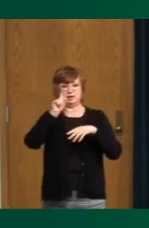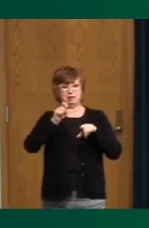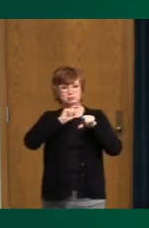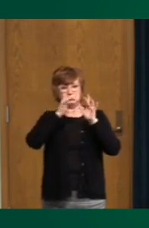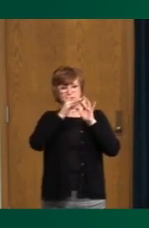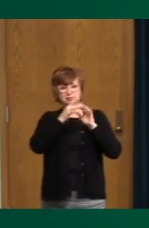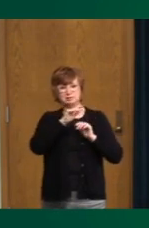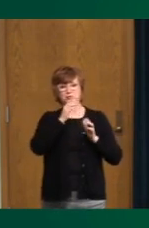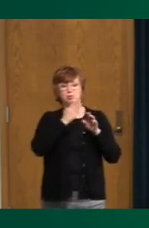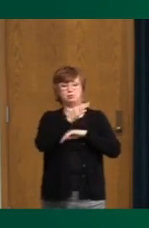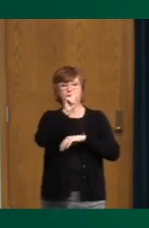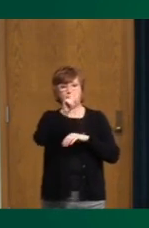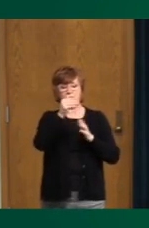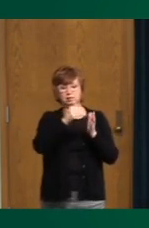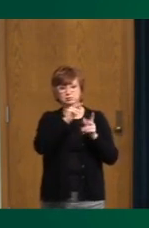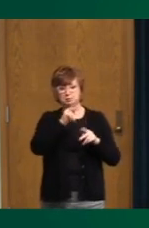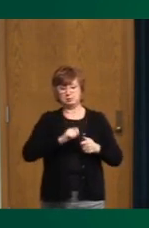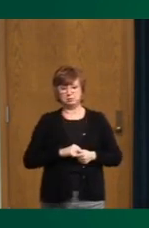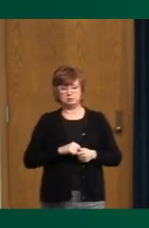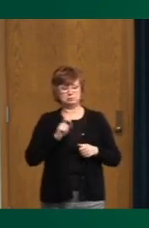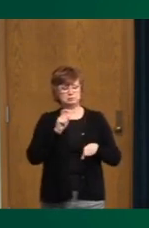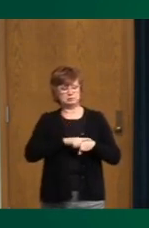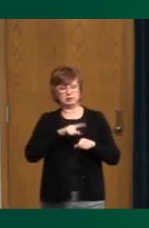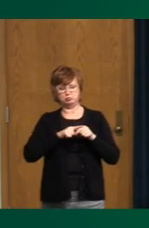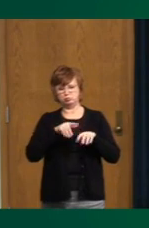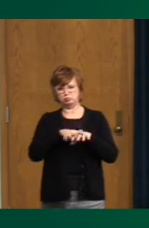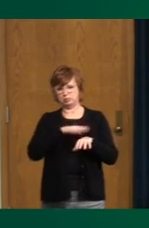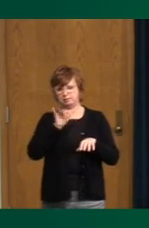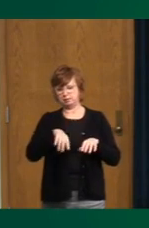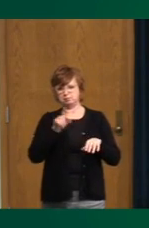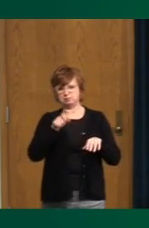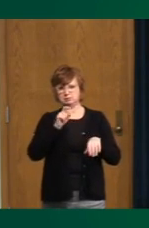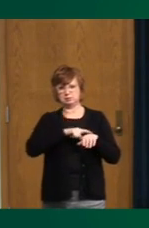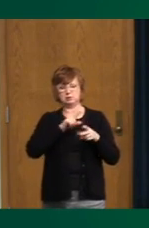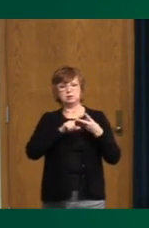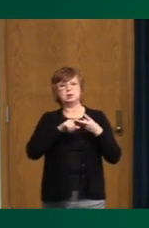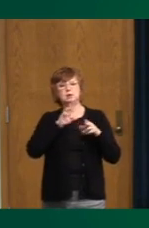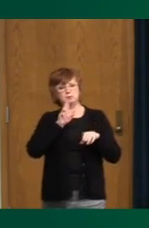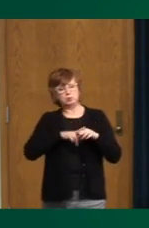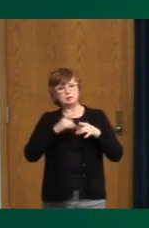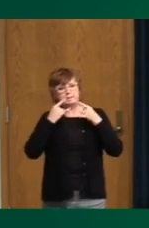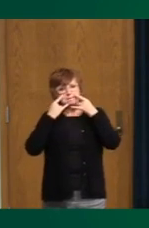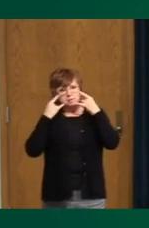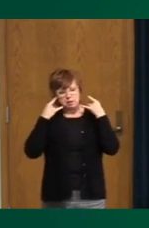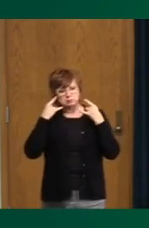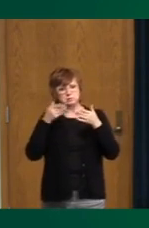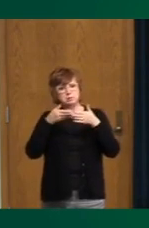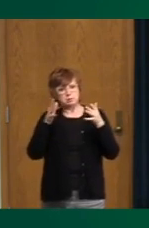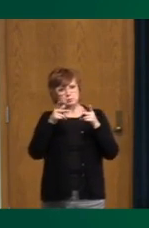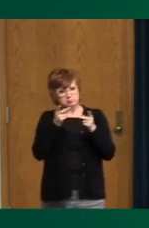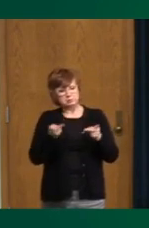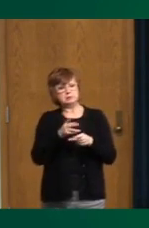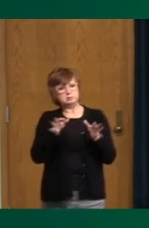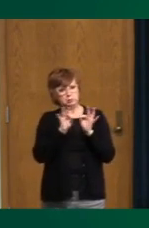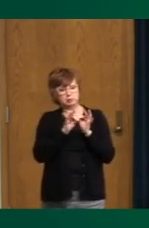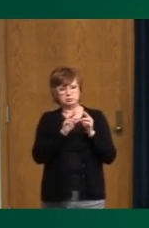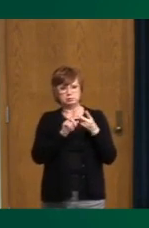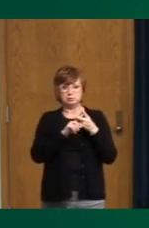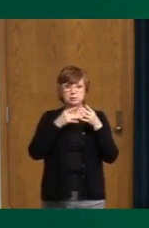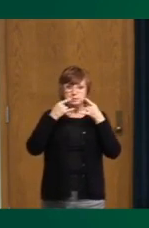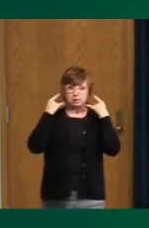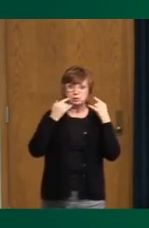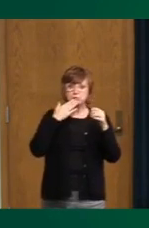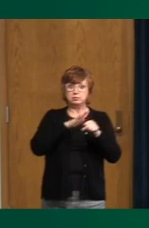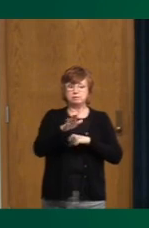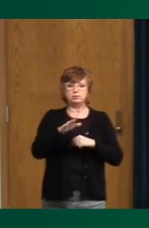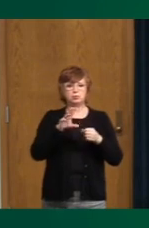need to wear masks in all indoor public places should have a significant impact. But it's not just about mask use alone. We need to stay